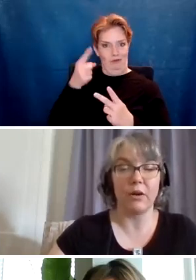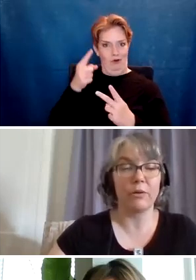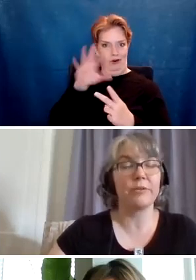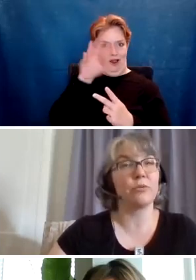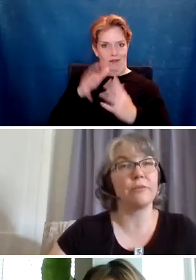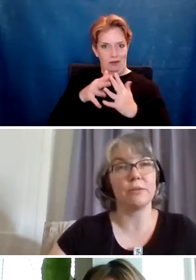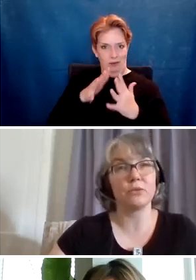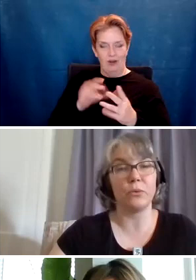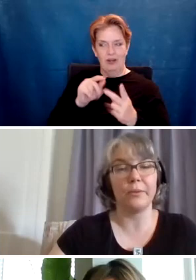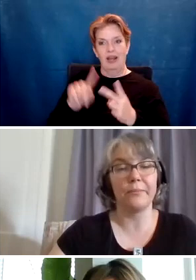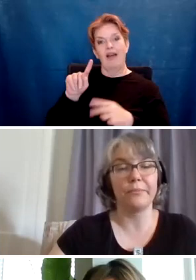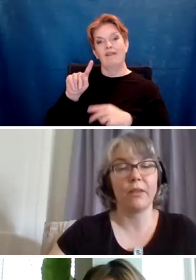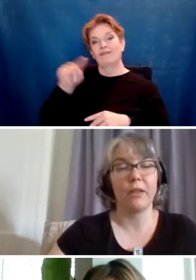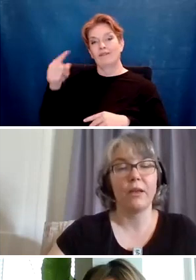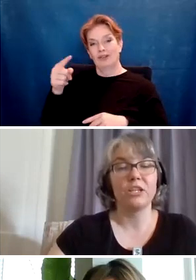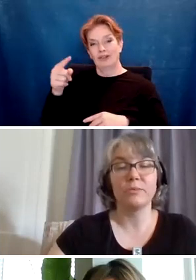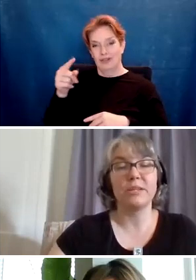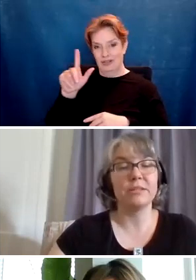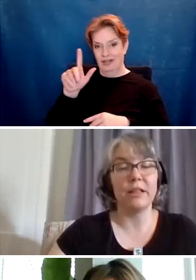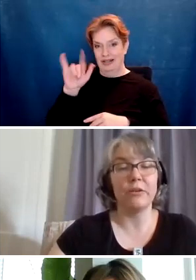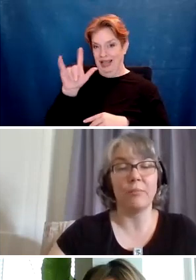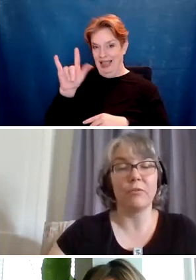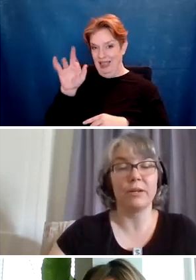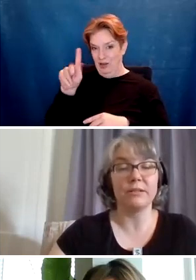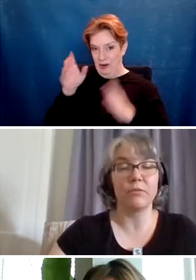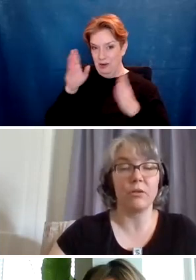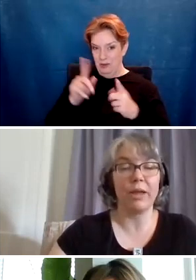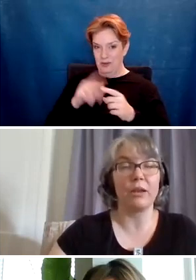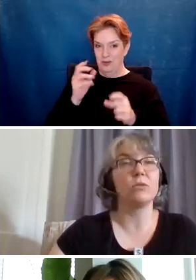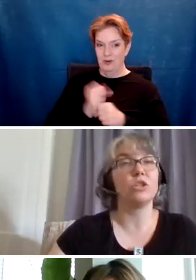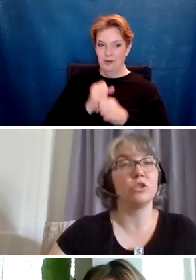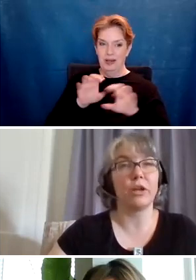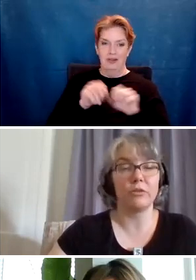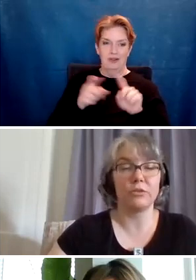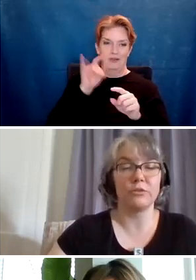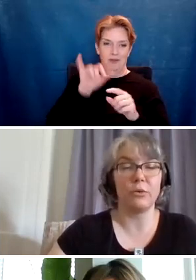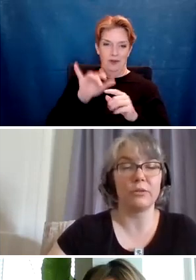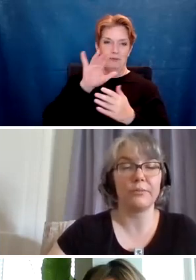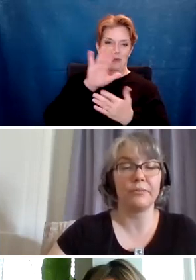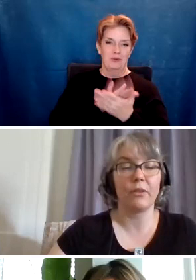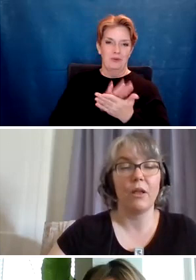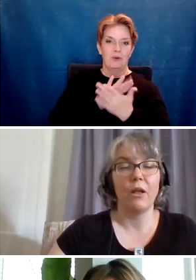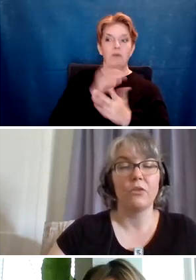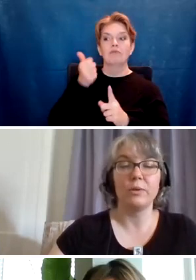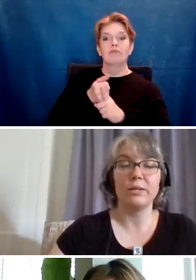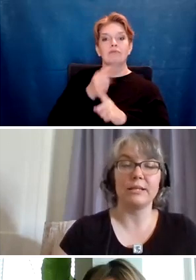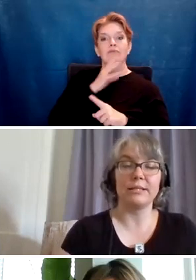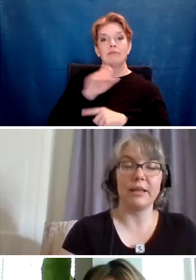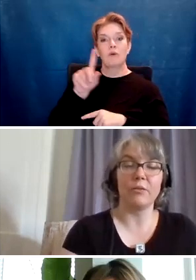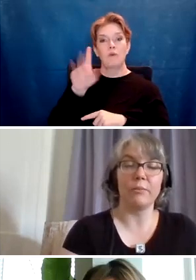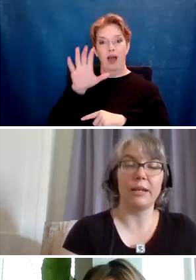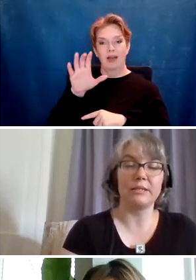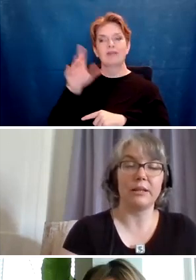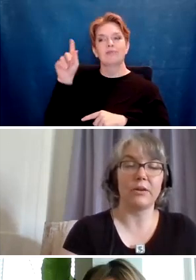granted an honorary degree from this school. She received a telegram from President Ronald Reagan when she turned 100 years old. The Louisiana